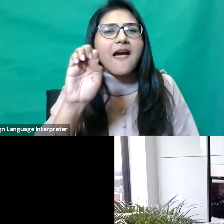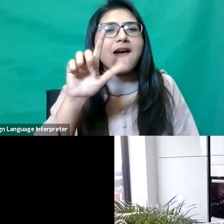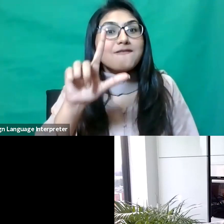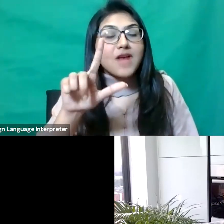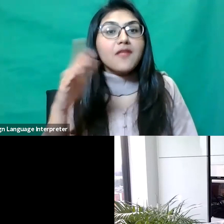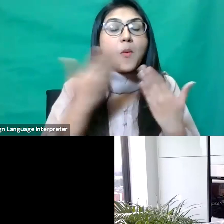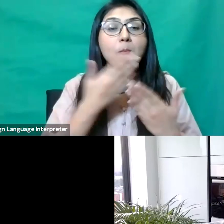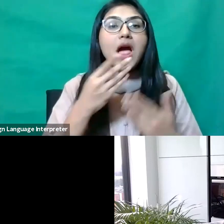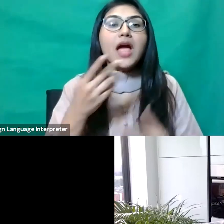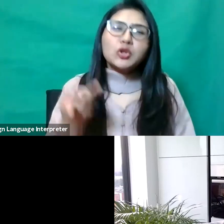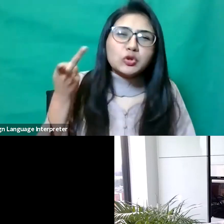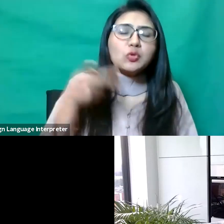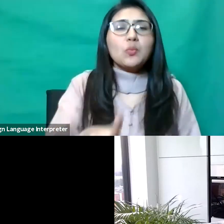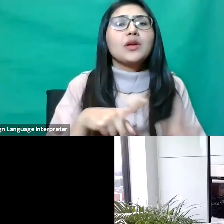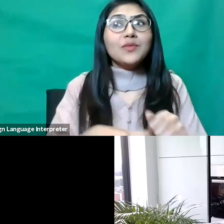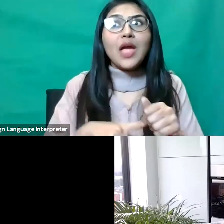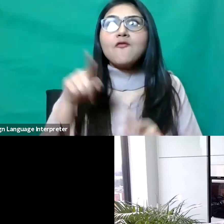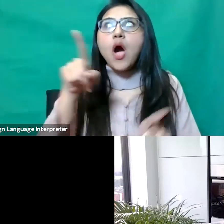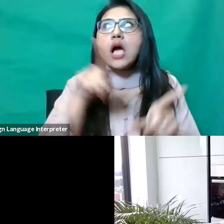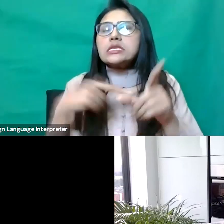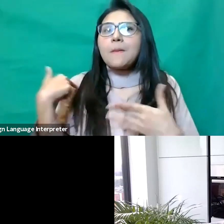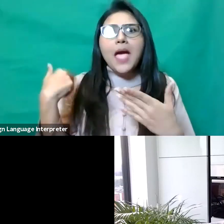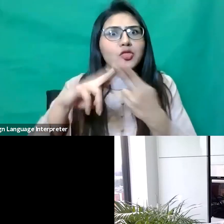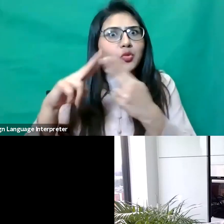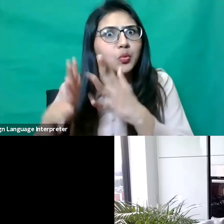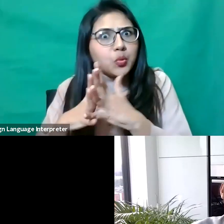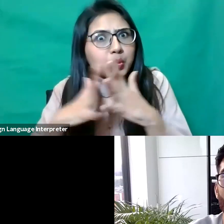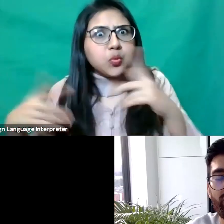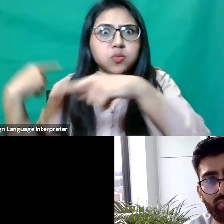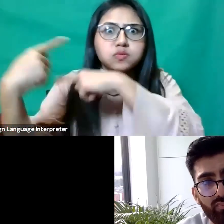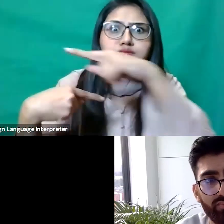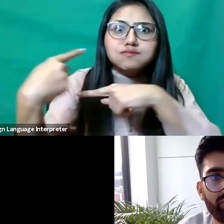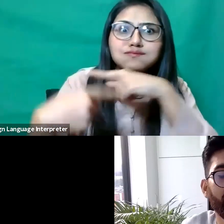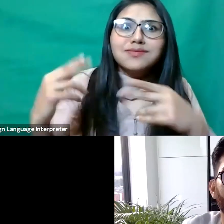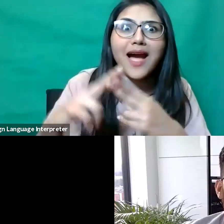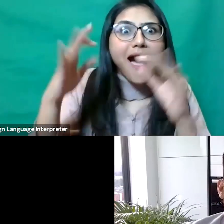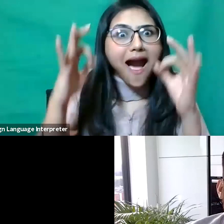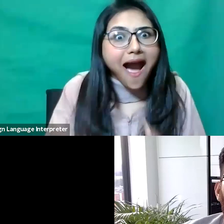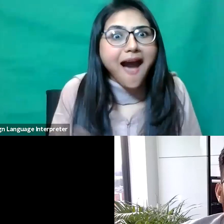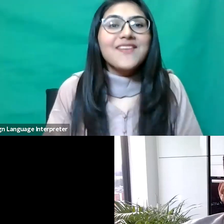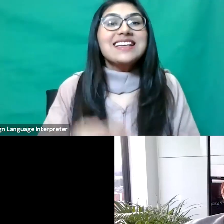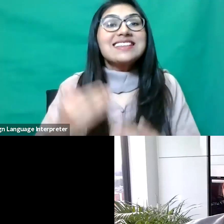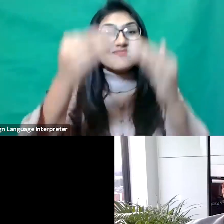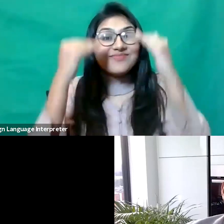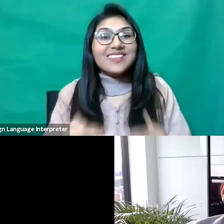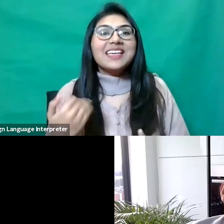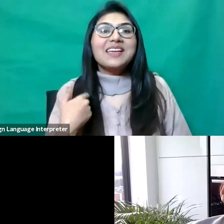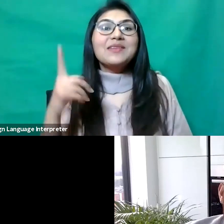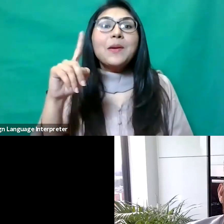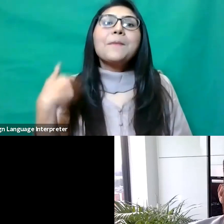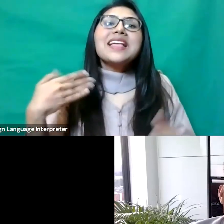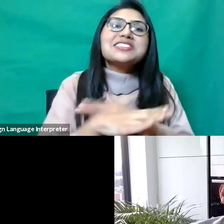during that year, I made some really good friends that stuck with me through the year. Even my friends in high school, so I went to only